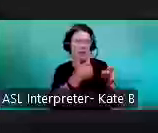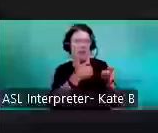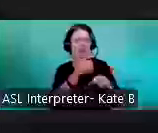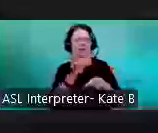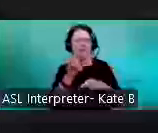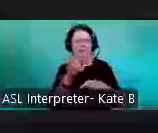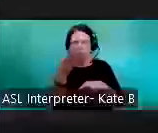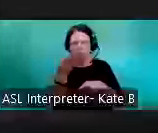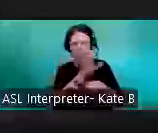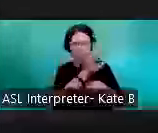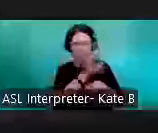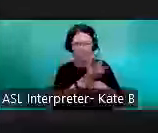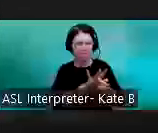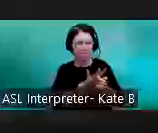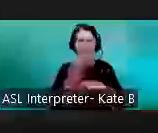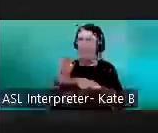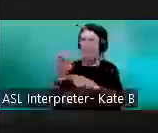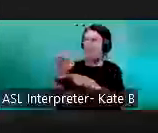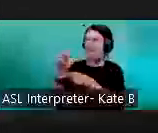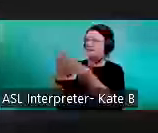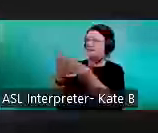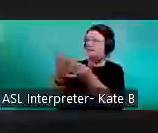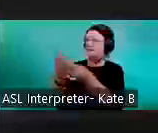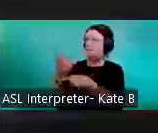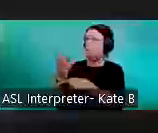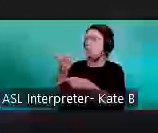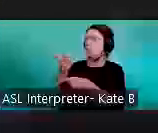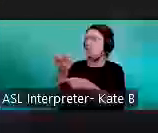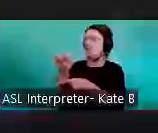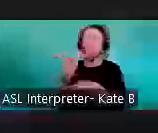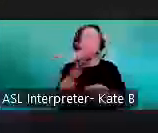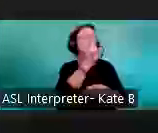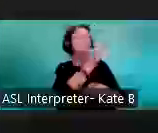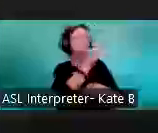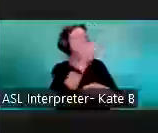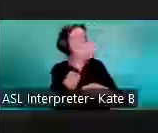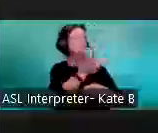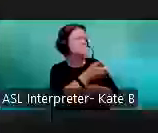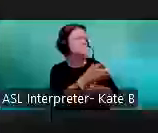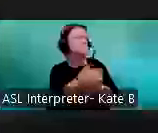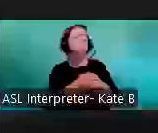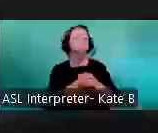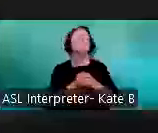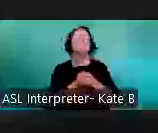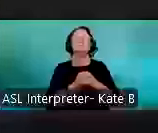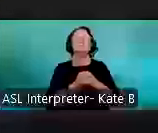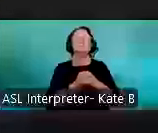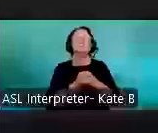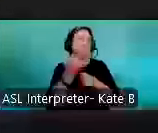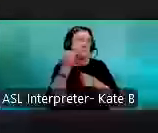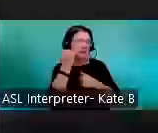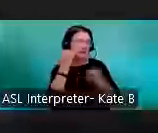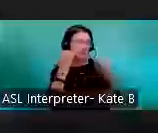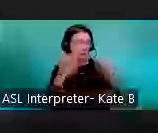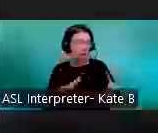here. Eileen, do you want to talk about the league? Sure. Yeah. Thank you for the opportunity. So for those of you who may not be